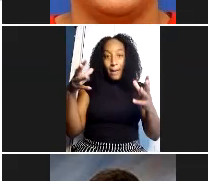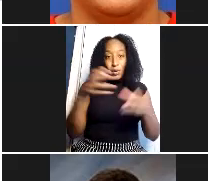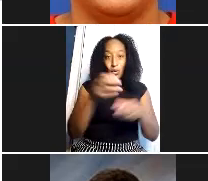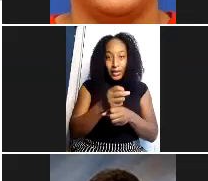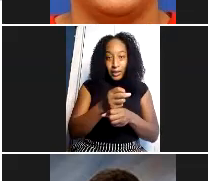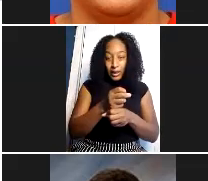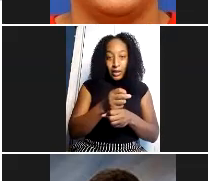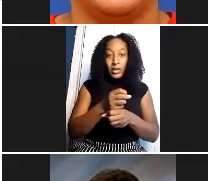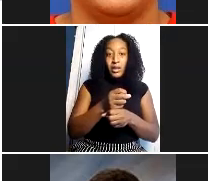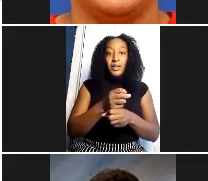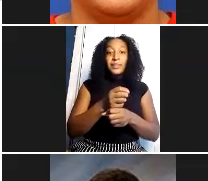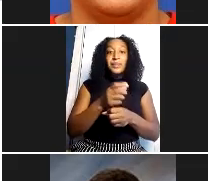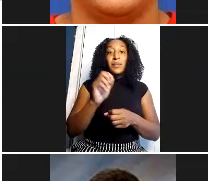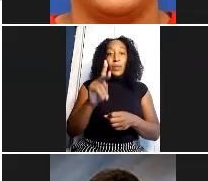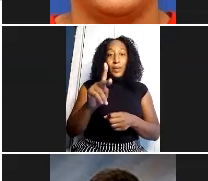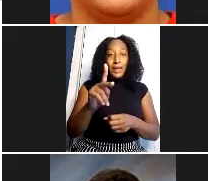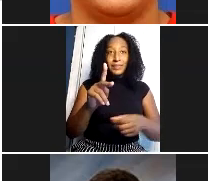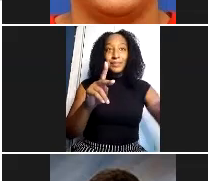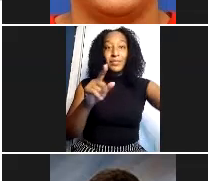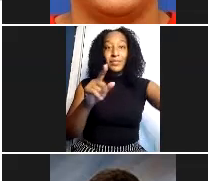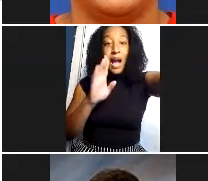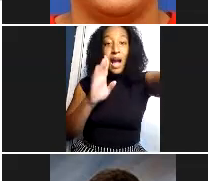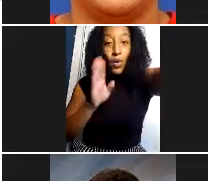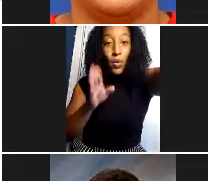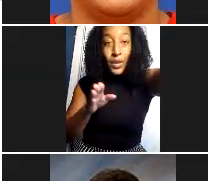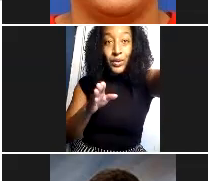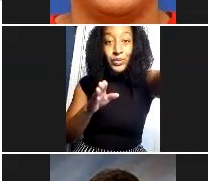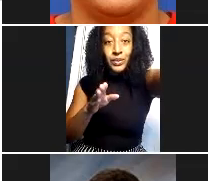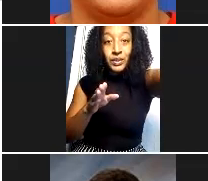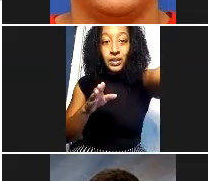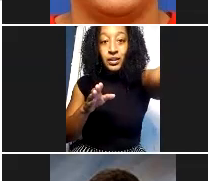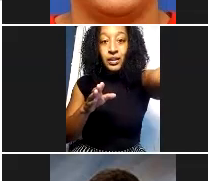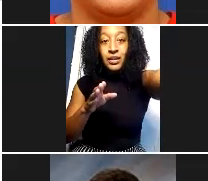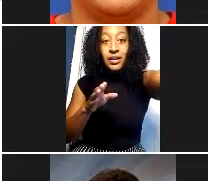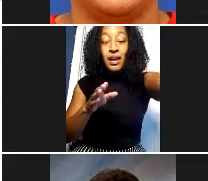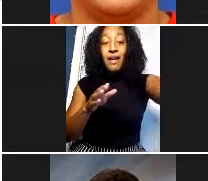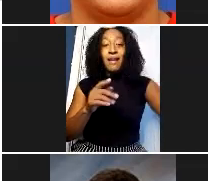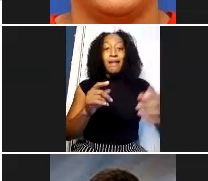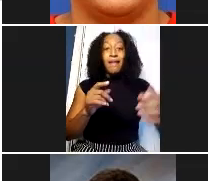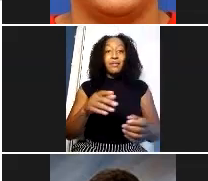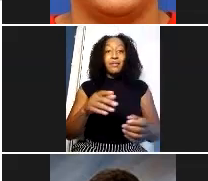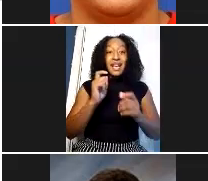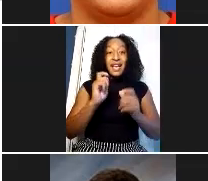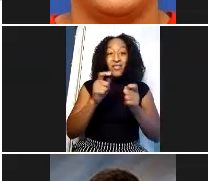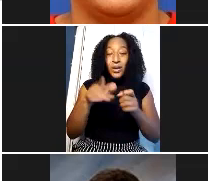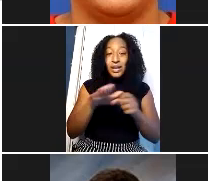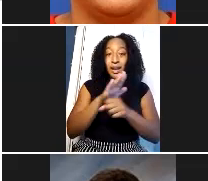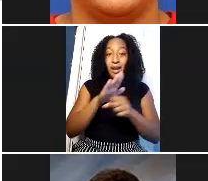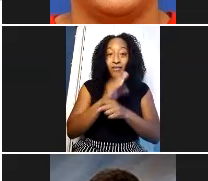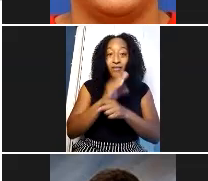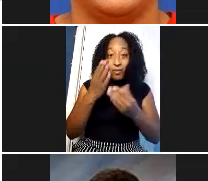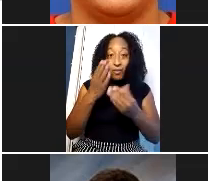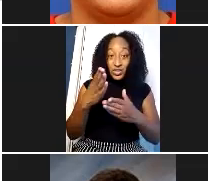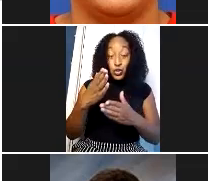I'm gonna give you enough information on Wednesday so that you can get started on the project. But Okay.